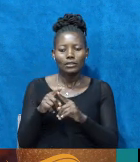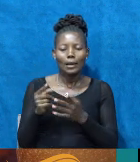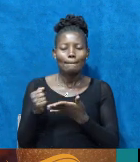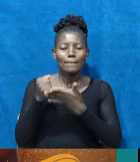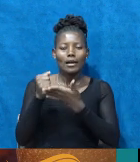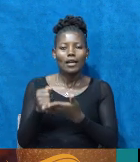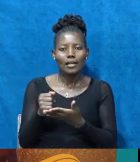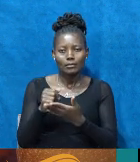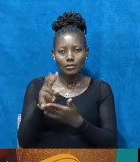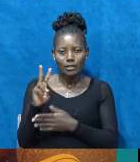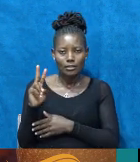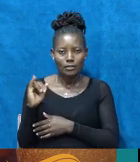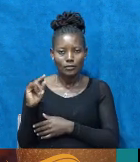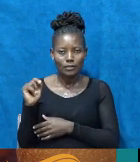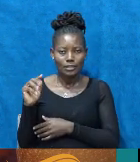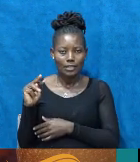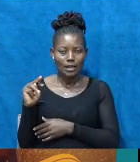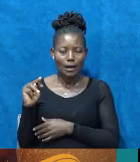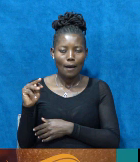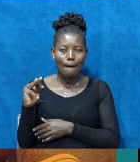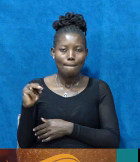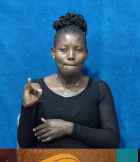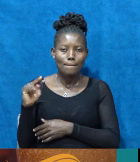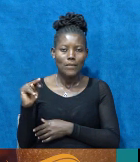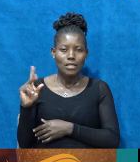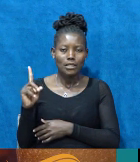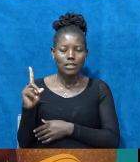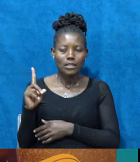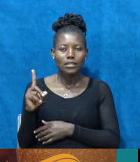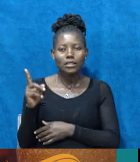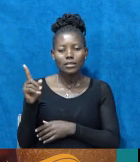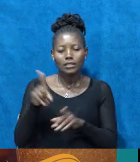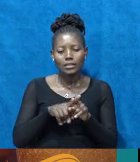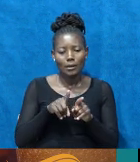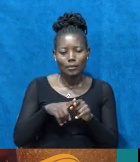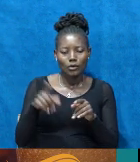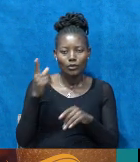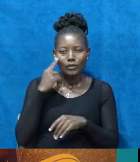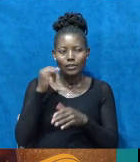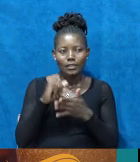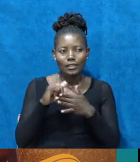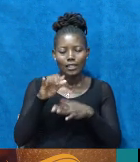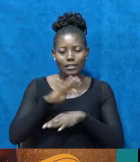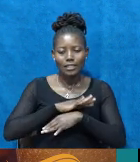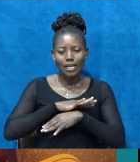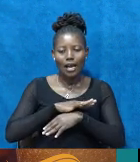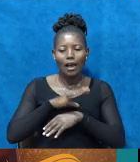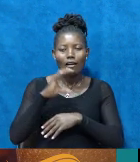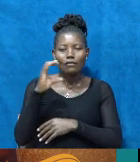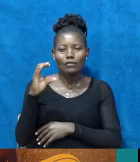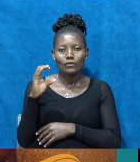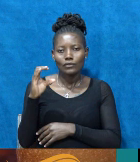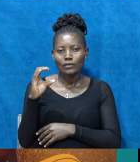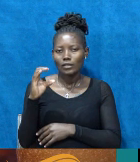also come in to complement vitamin D and calcium when it comes to supporting bone health. You